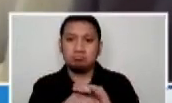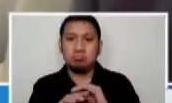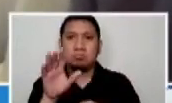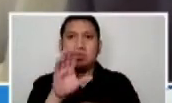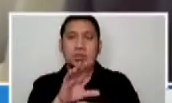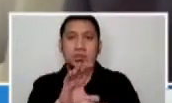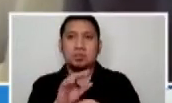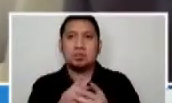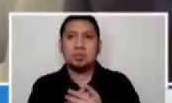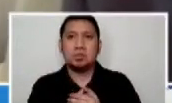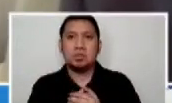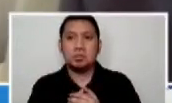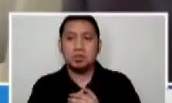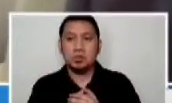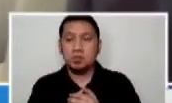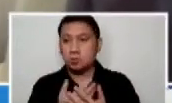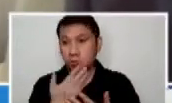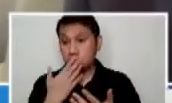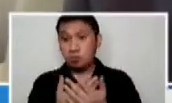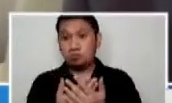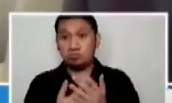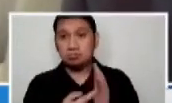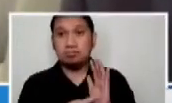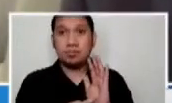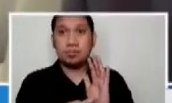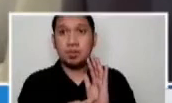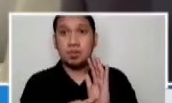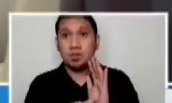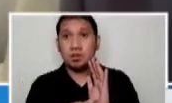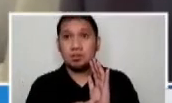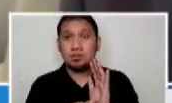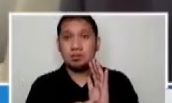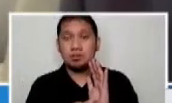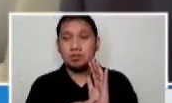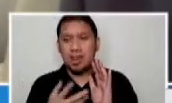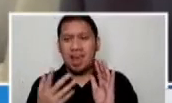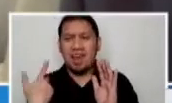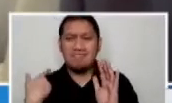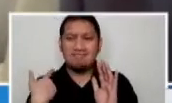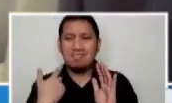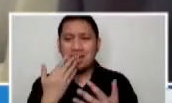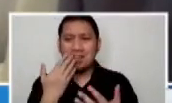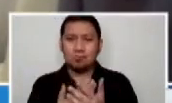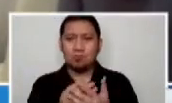to allow the prayers inside the mosque after the